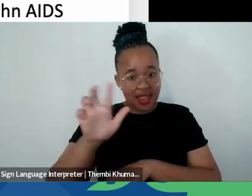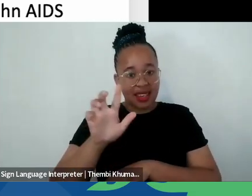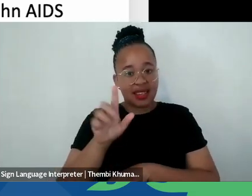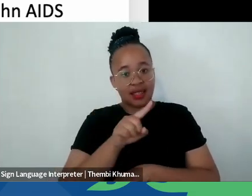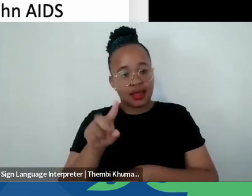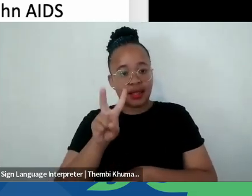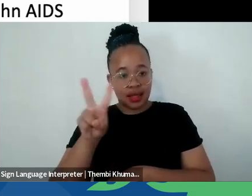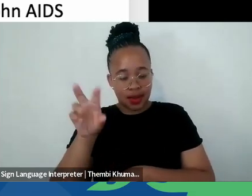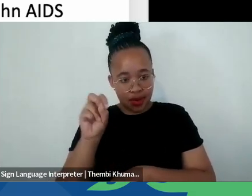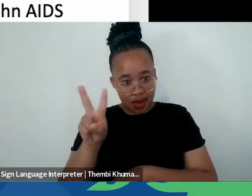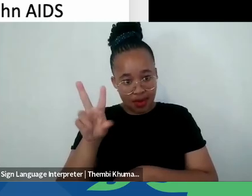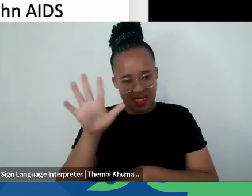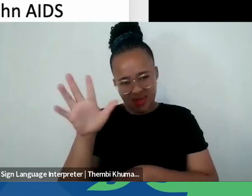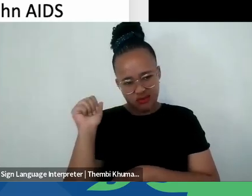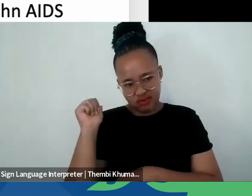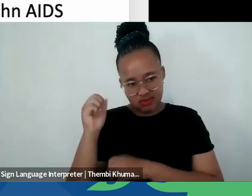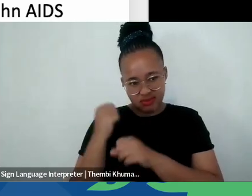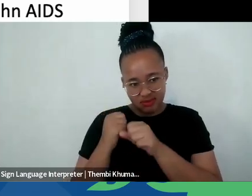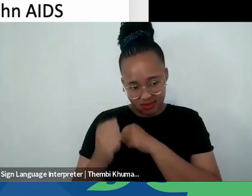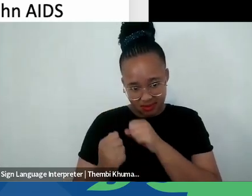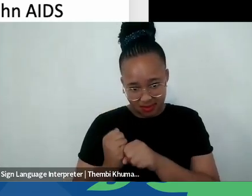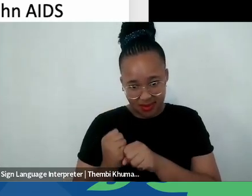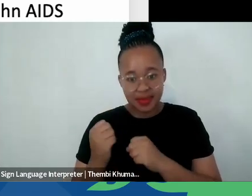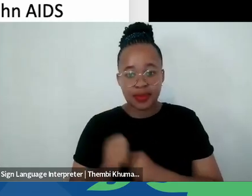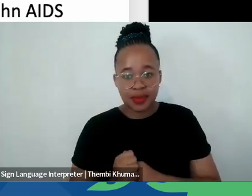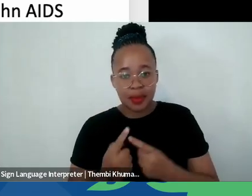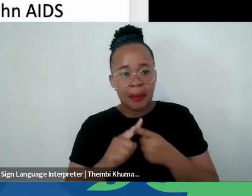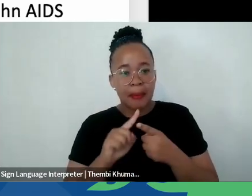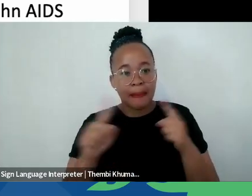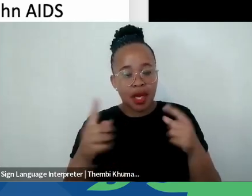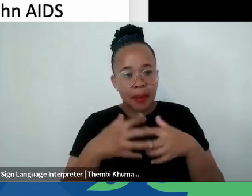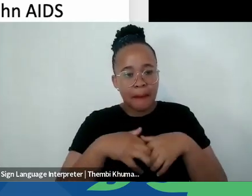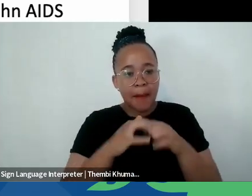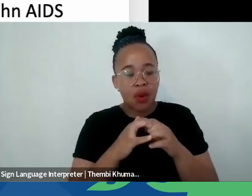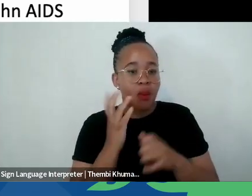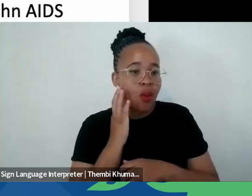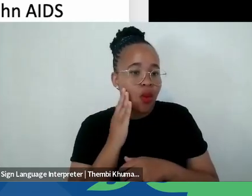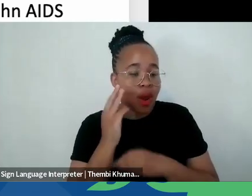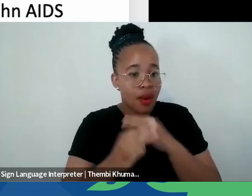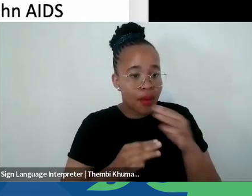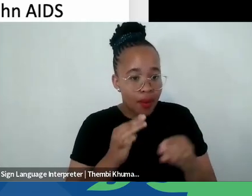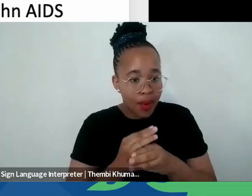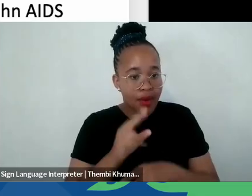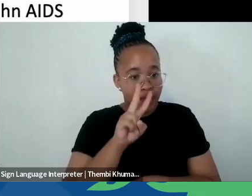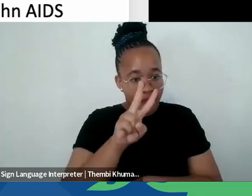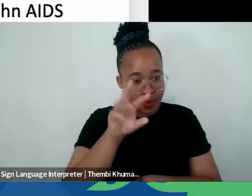on USAID. They started funding the work in 2018, and I think, as people